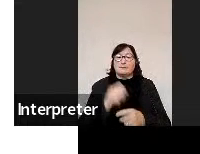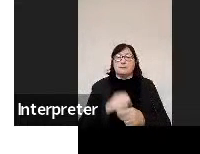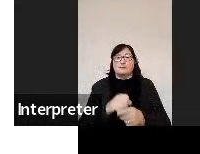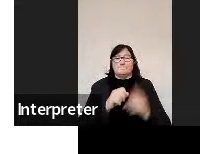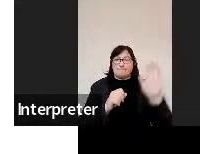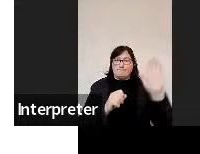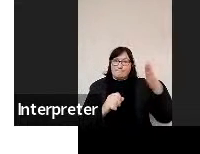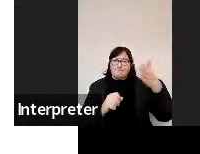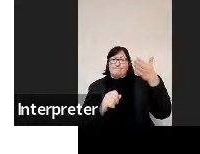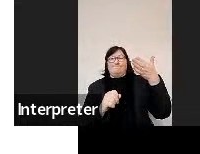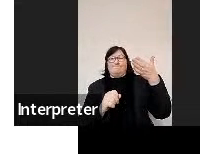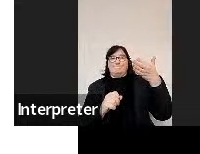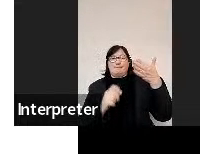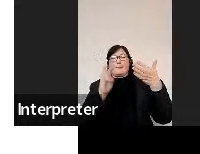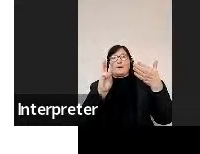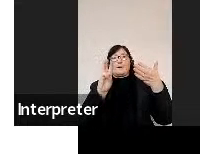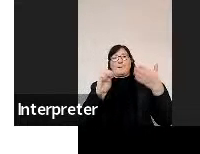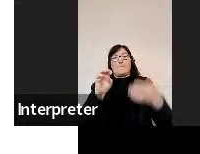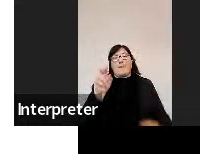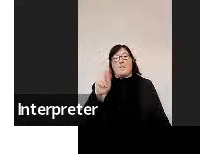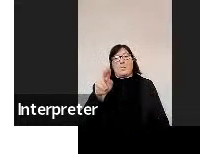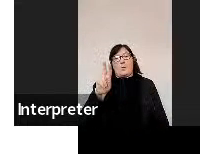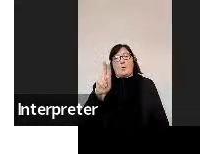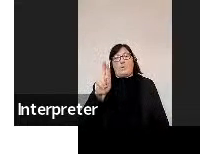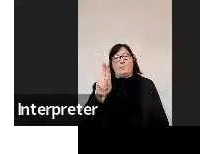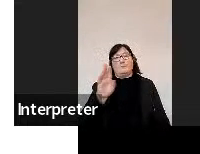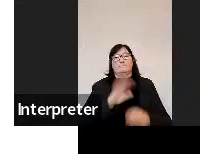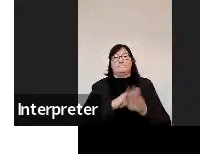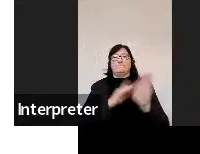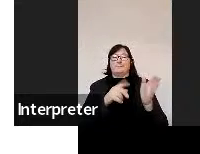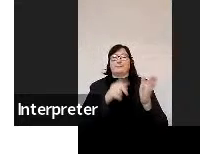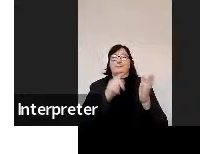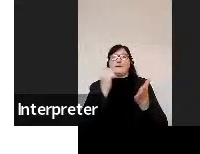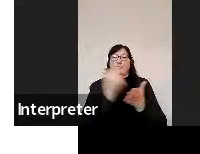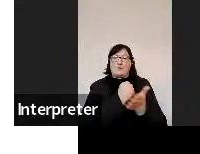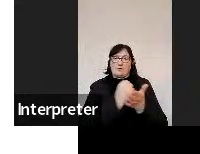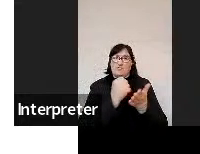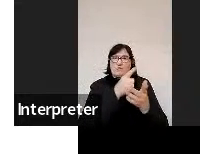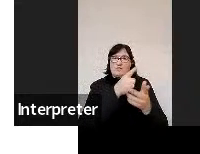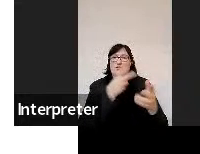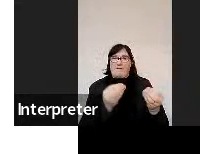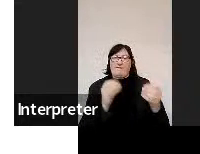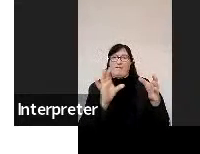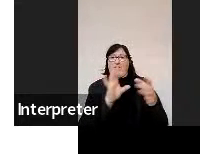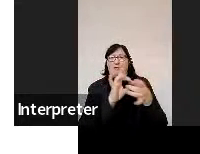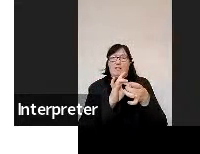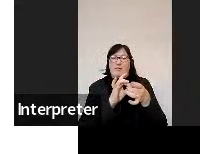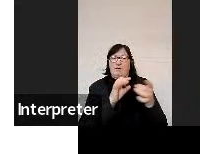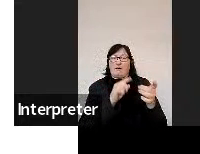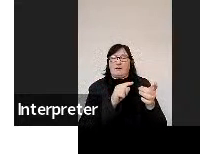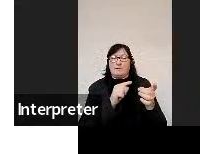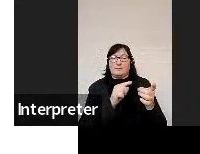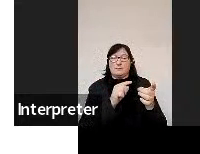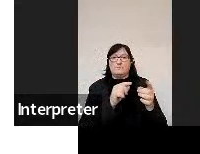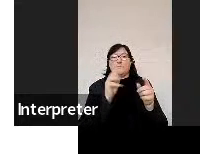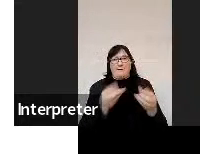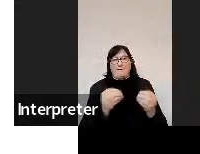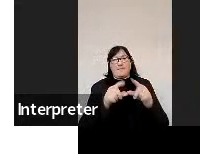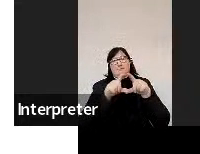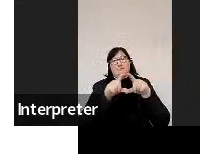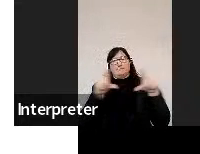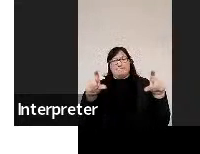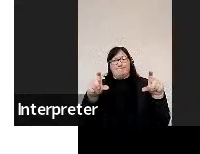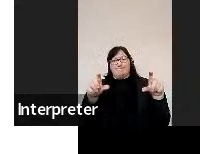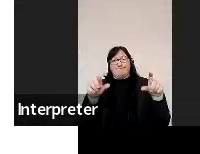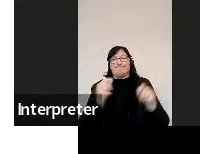from that button. On the left-hand side is registrations. So there's a link. So under registrations, there's a dashboard button. Clicking on the